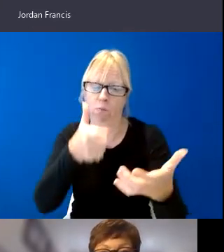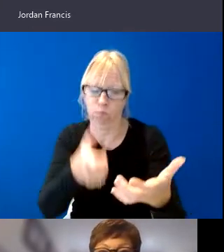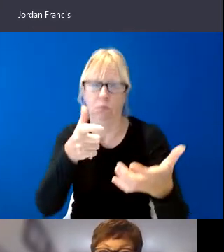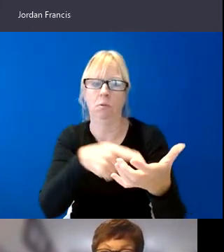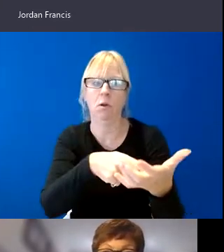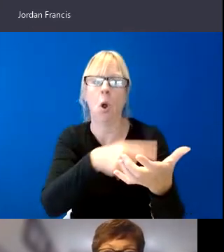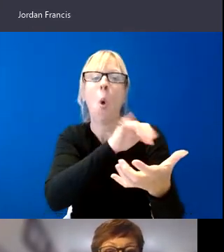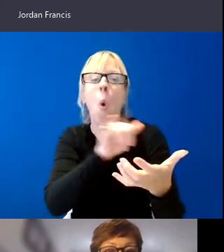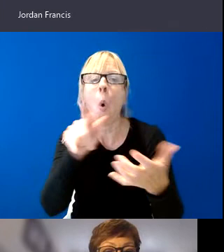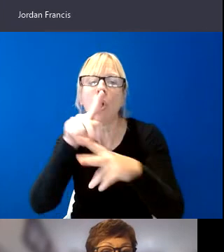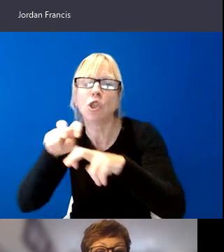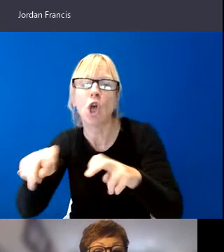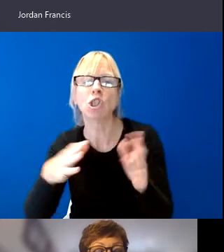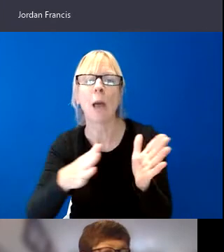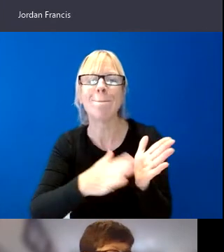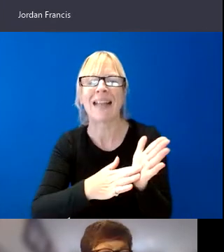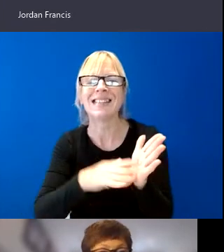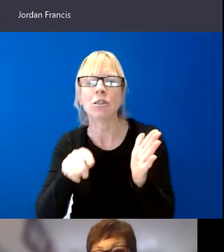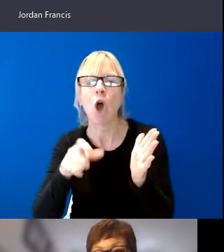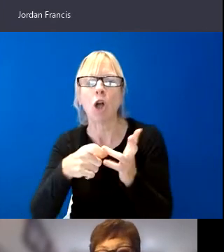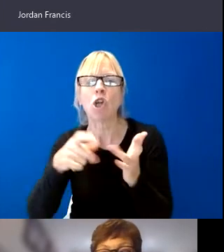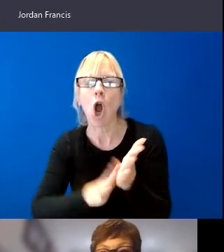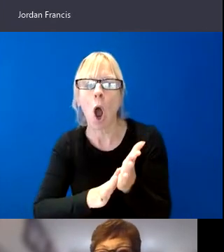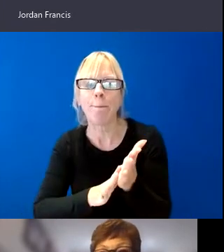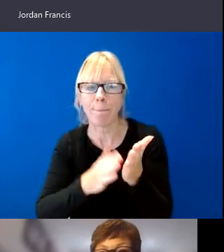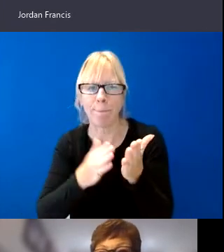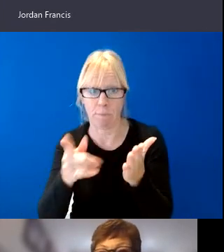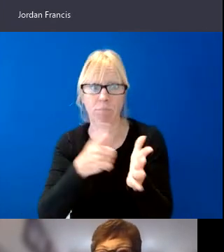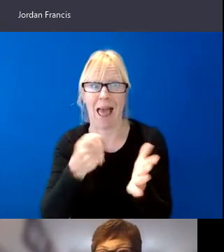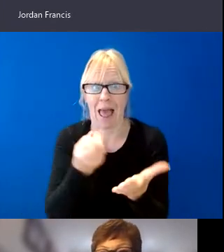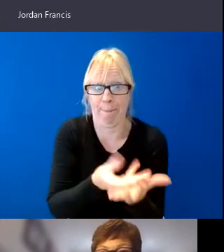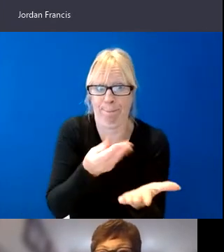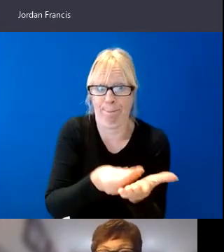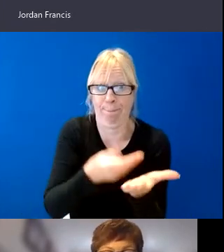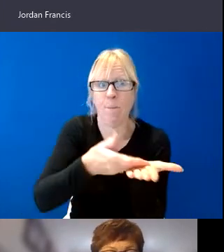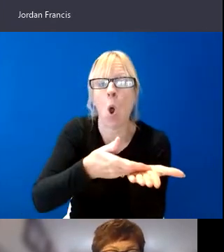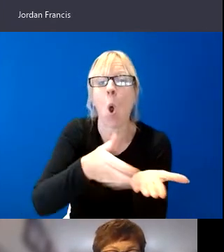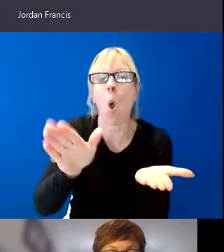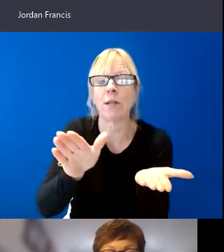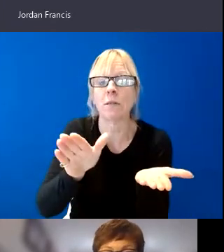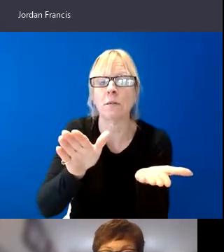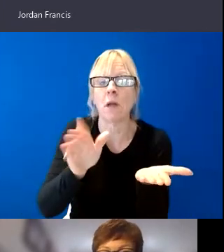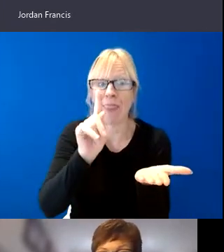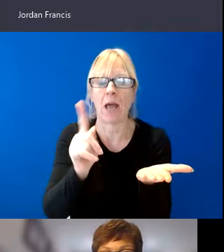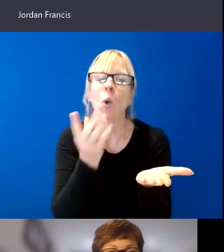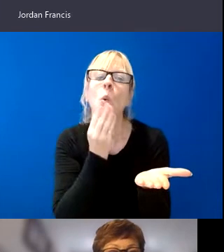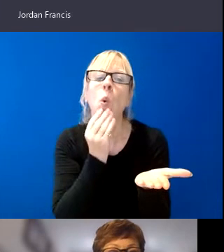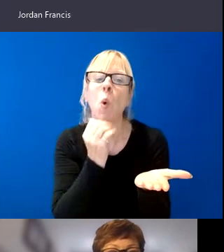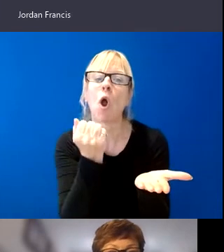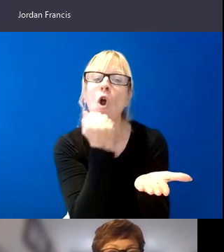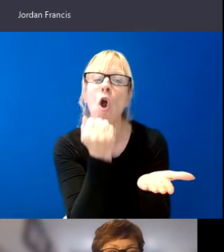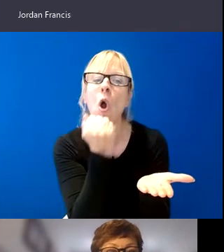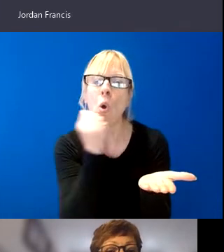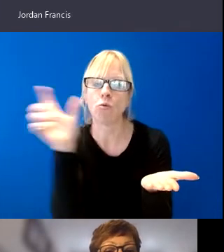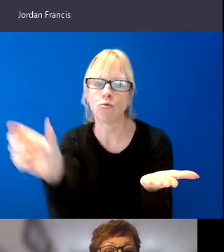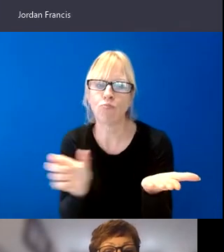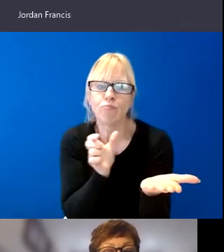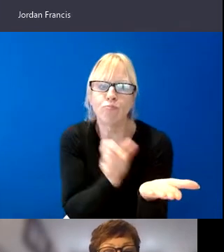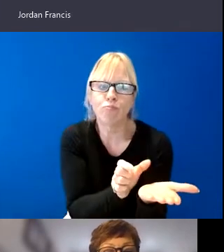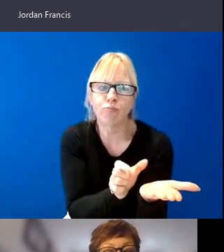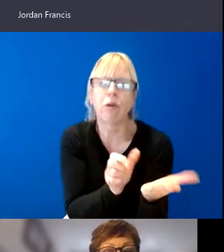menti.com. You need to open the app and use the code there to make sure that you get into the right presentation for this particular